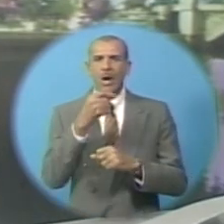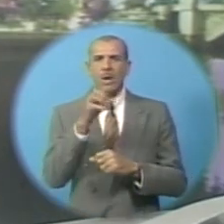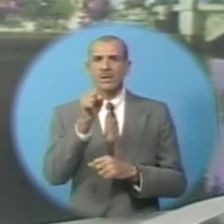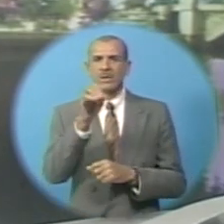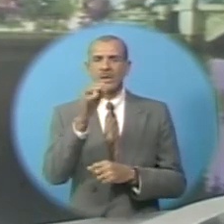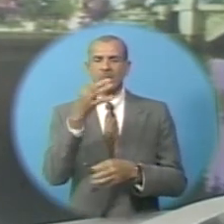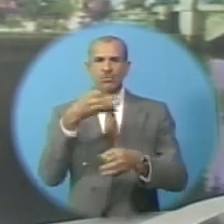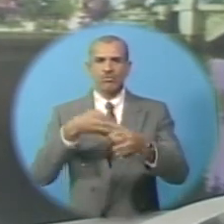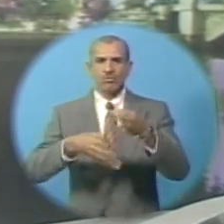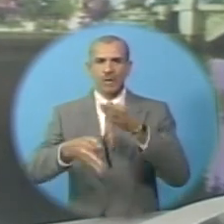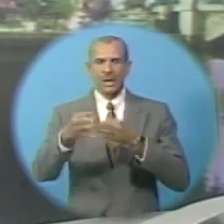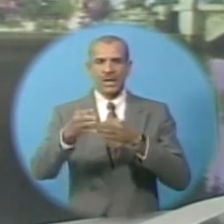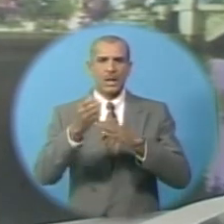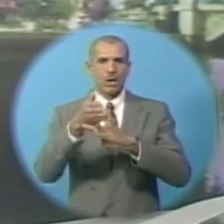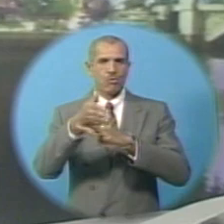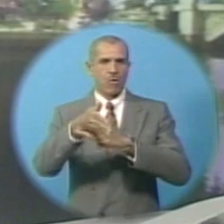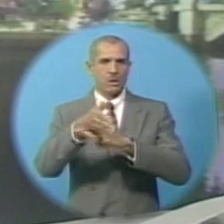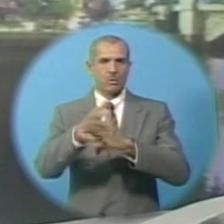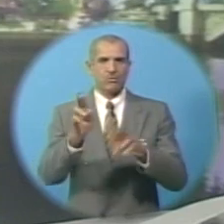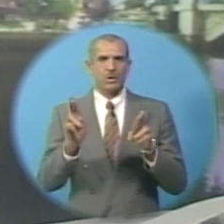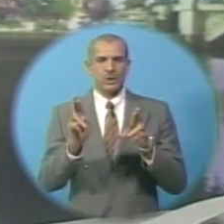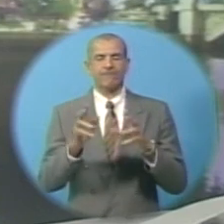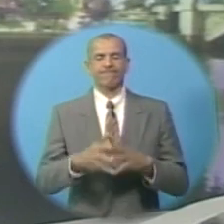on selected exchanges across the region.